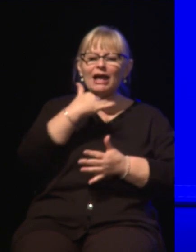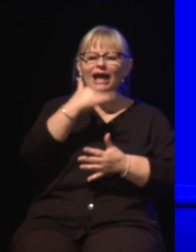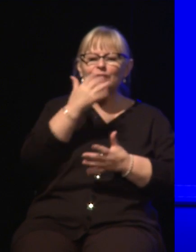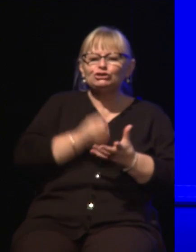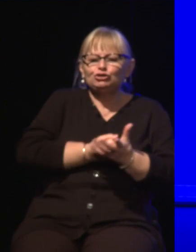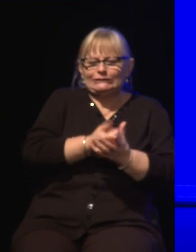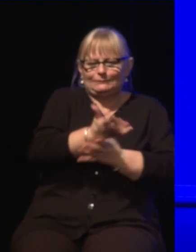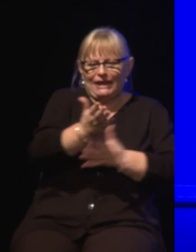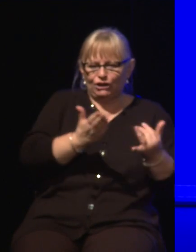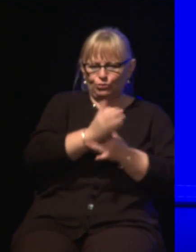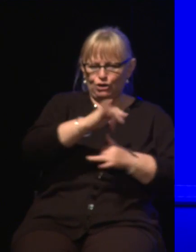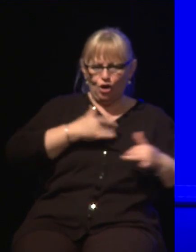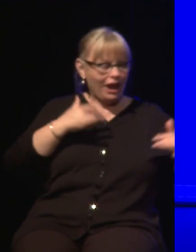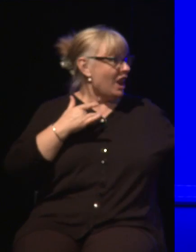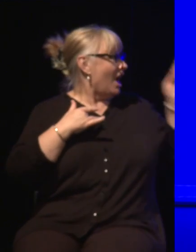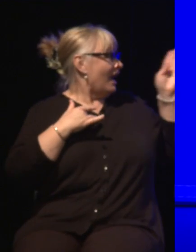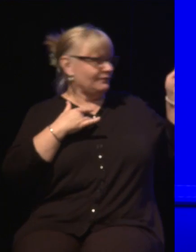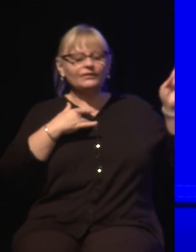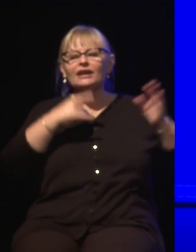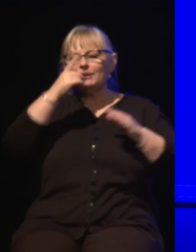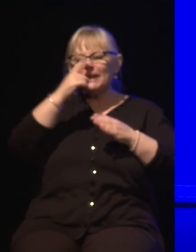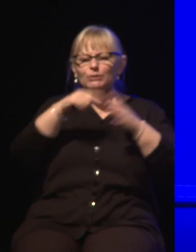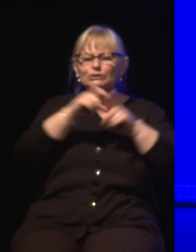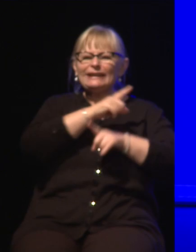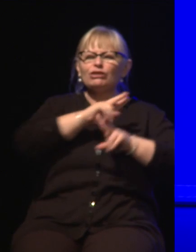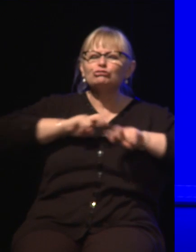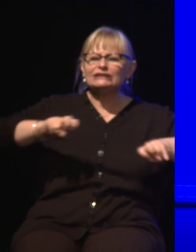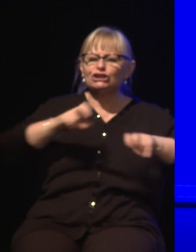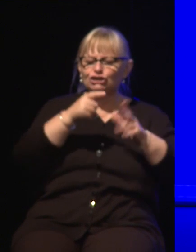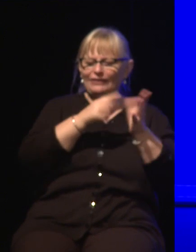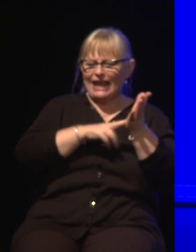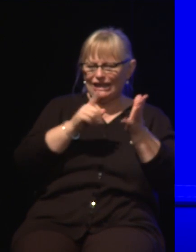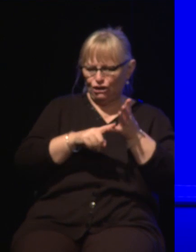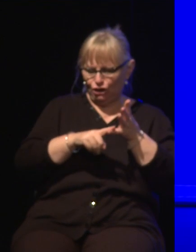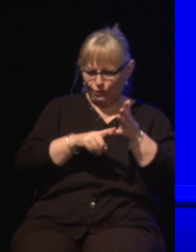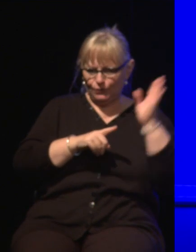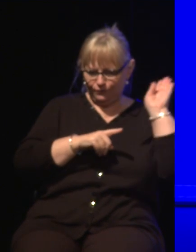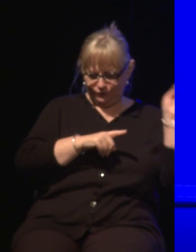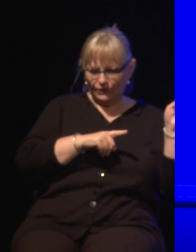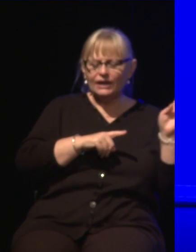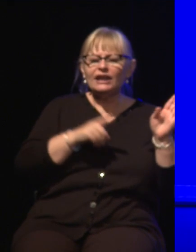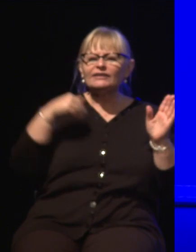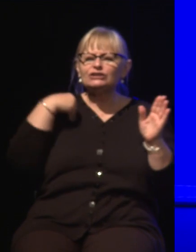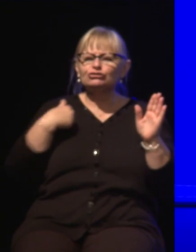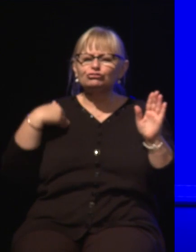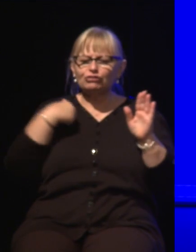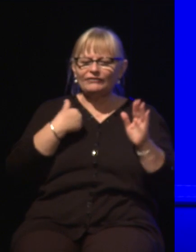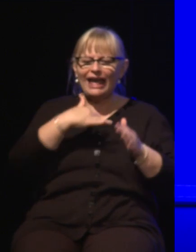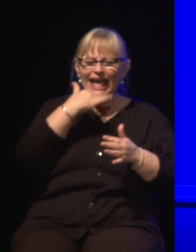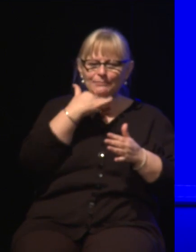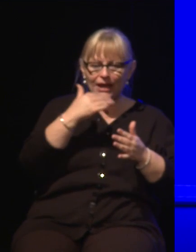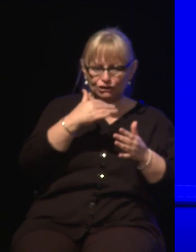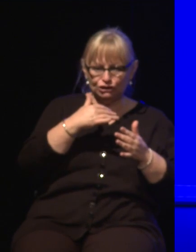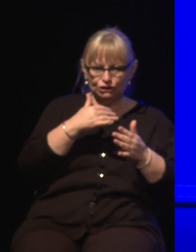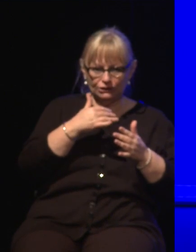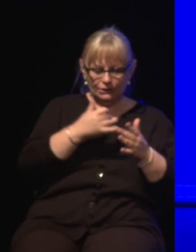by people who at the time when they did it were at the ANU but are now at the University of Melbourne. This is an estimate of social spending